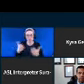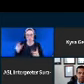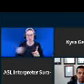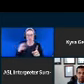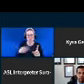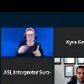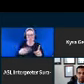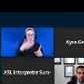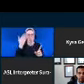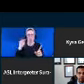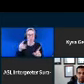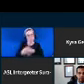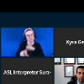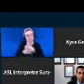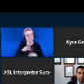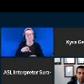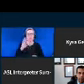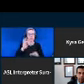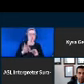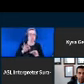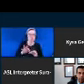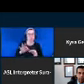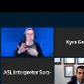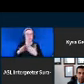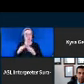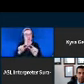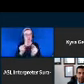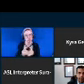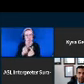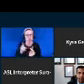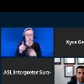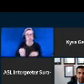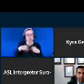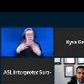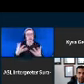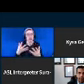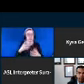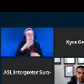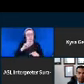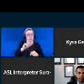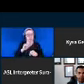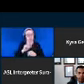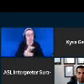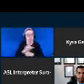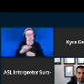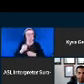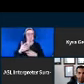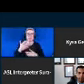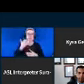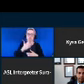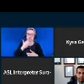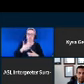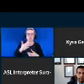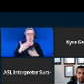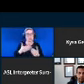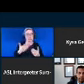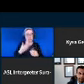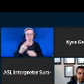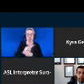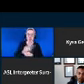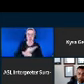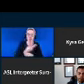the faith and community groups and providing practical resources that are supporting our communities, in particular, our protective security